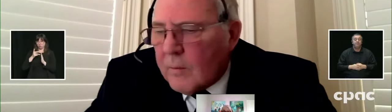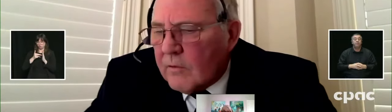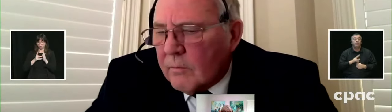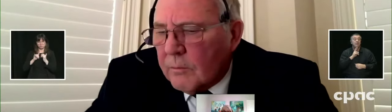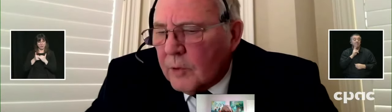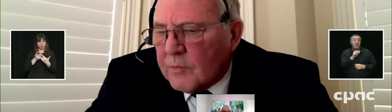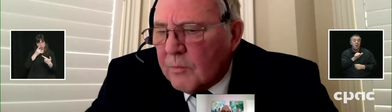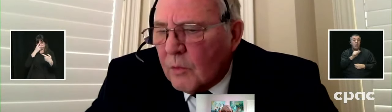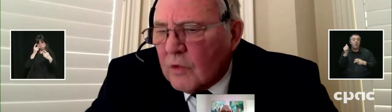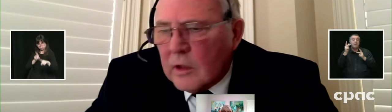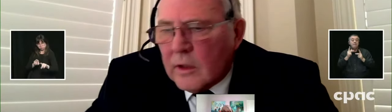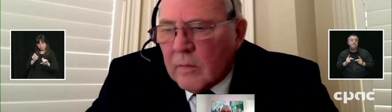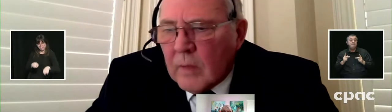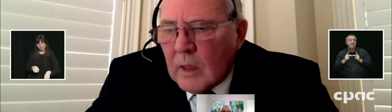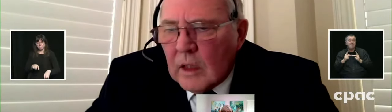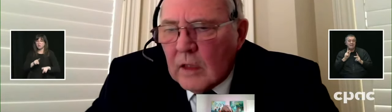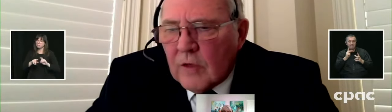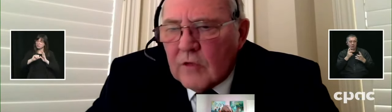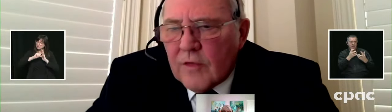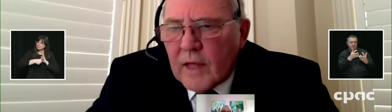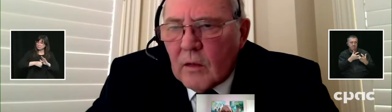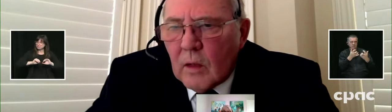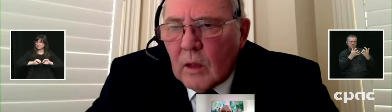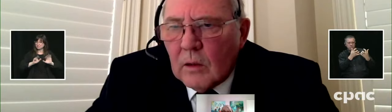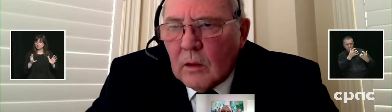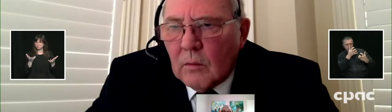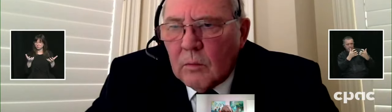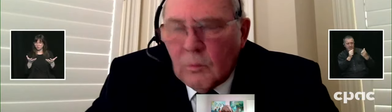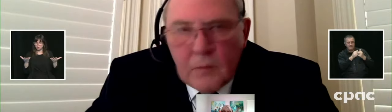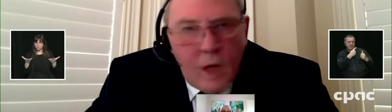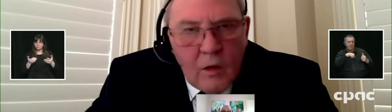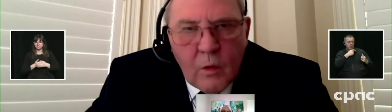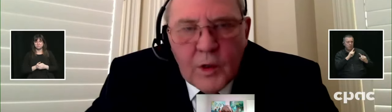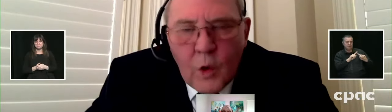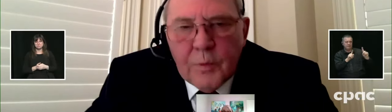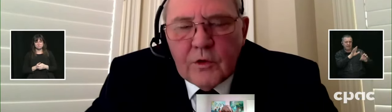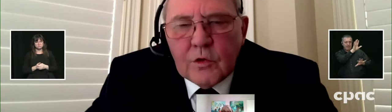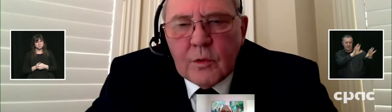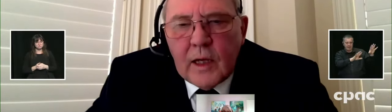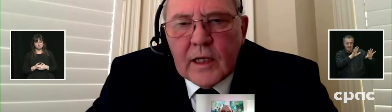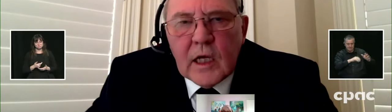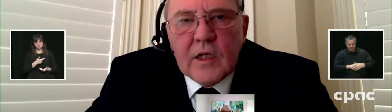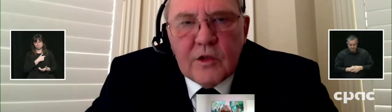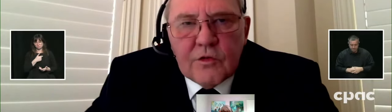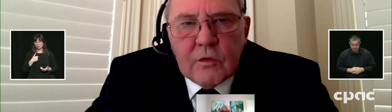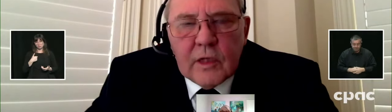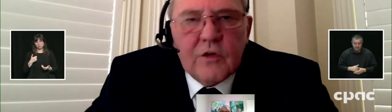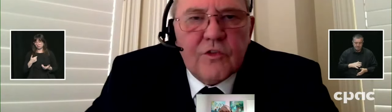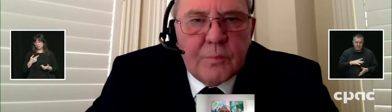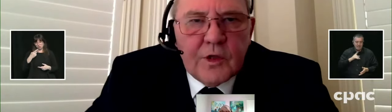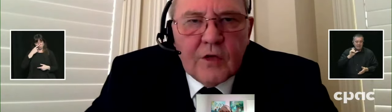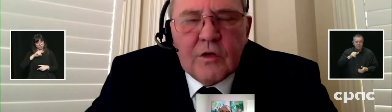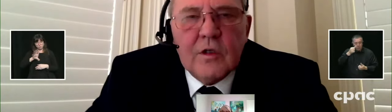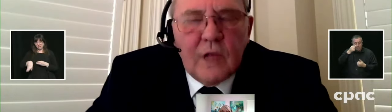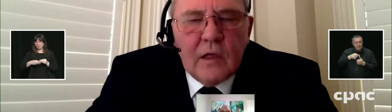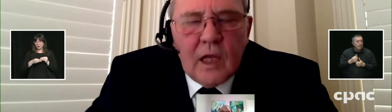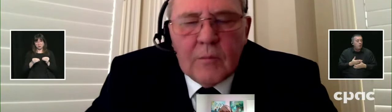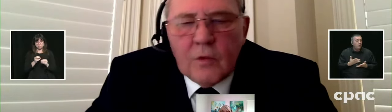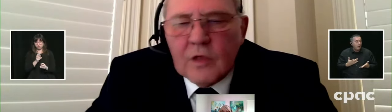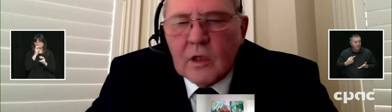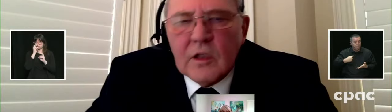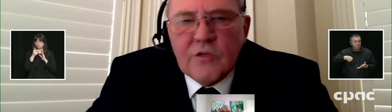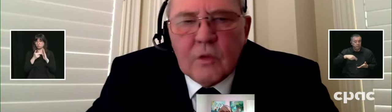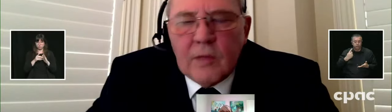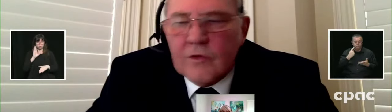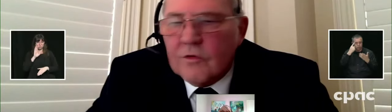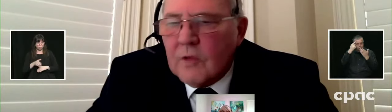what I want to make perhaps most clear is that we are quite open to adding additional layers of protection and